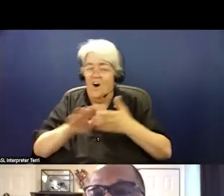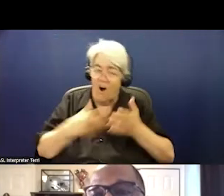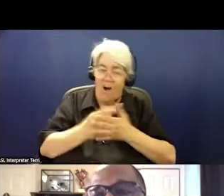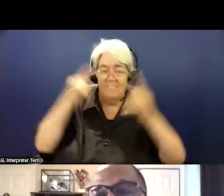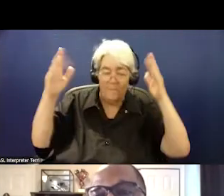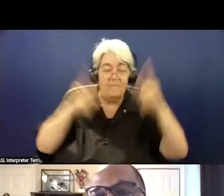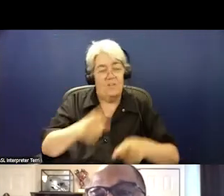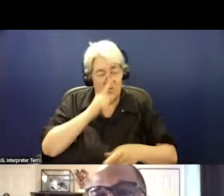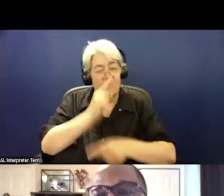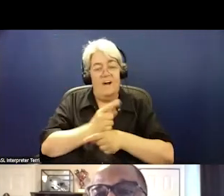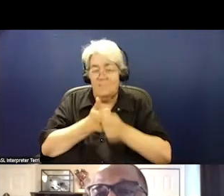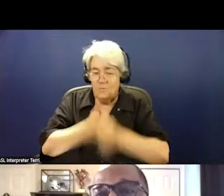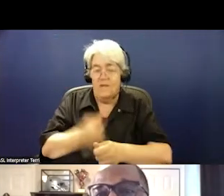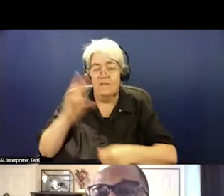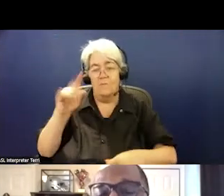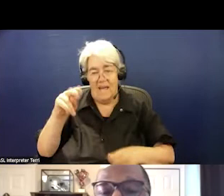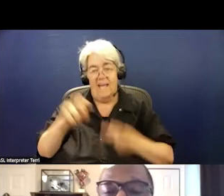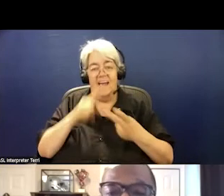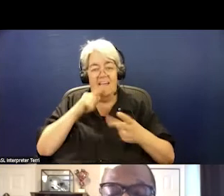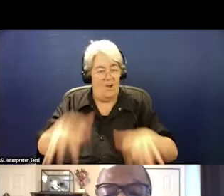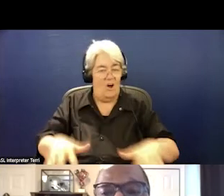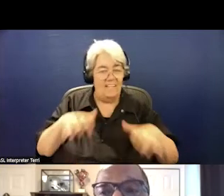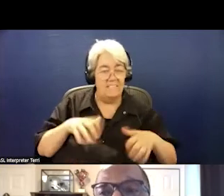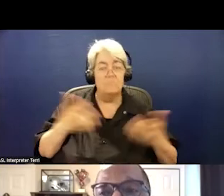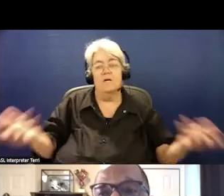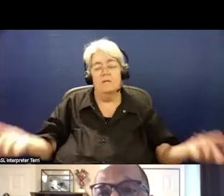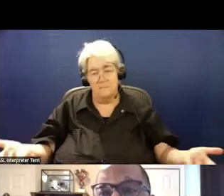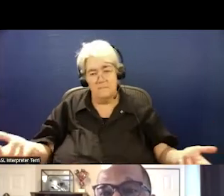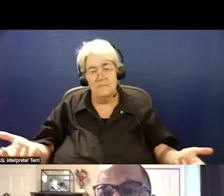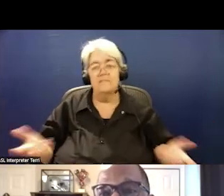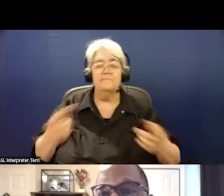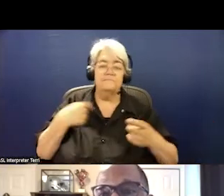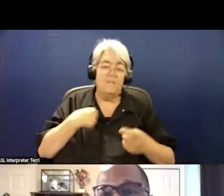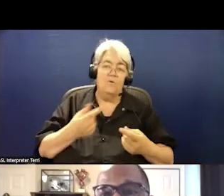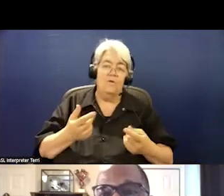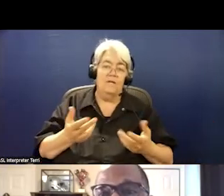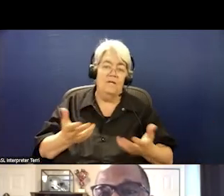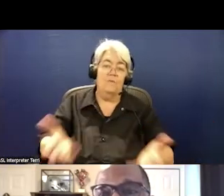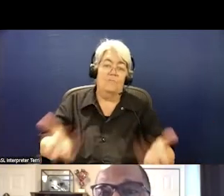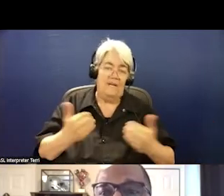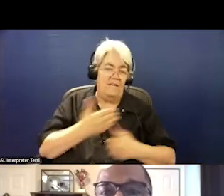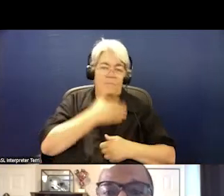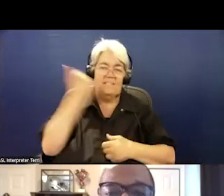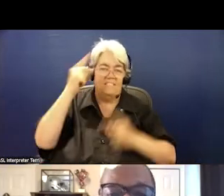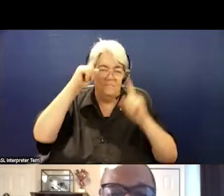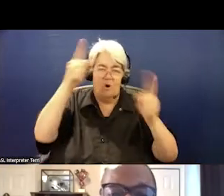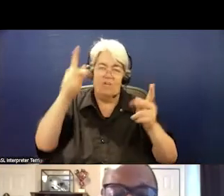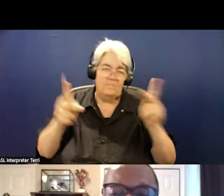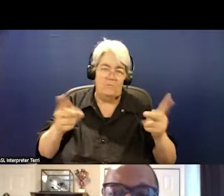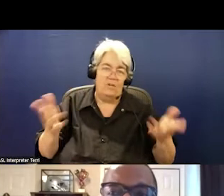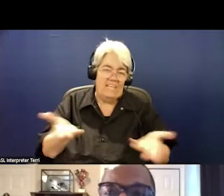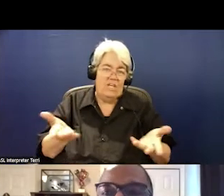go with Wayne and to go with our audience because, of course, we bring only the best and brightest to the Crisis Jam. So thank you so much